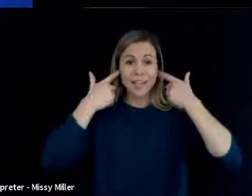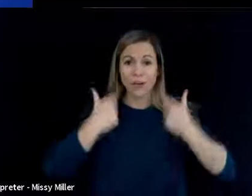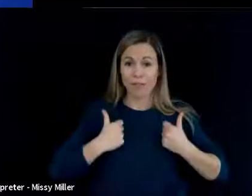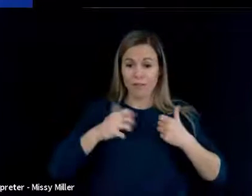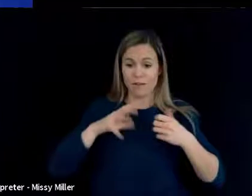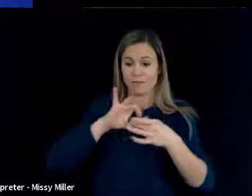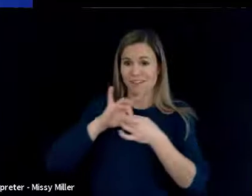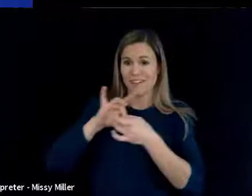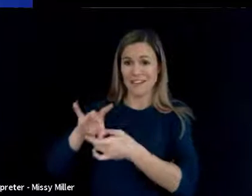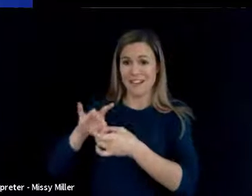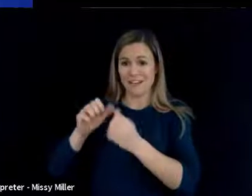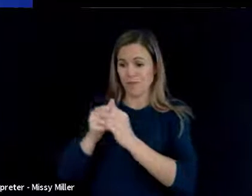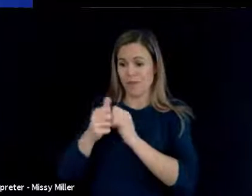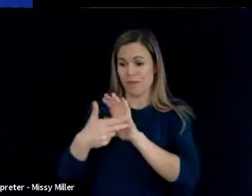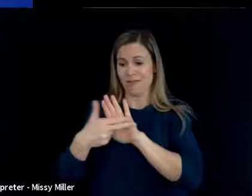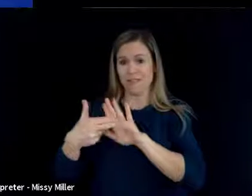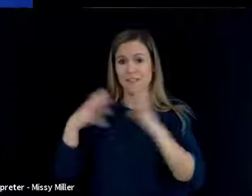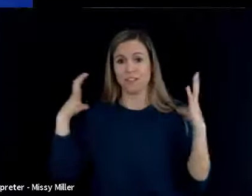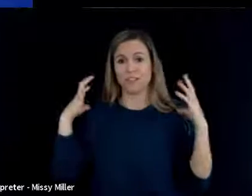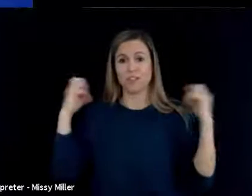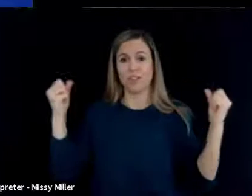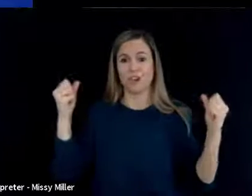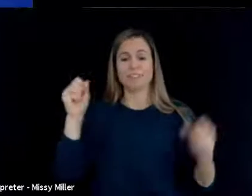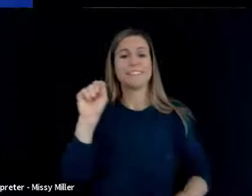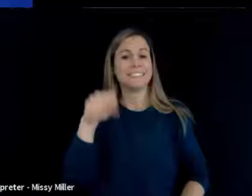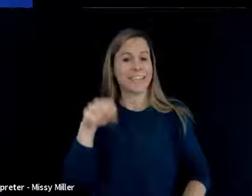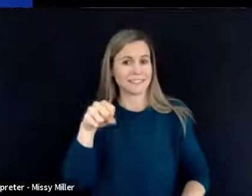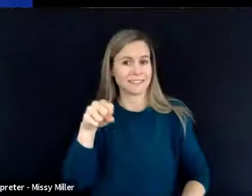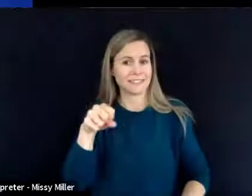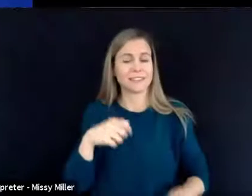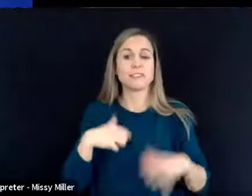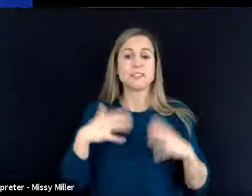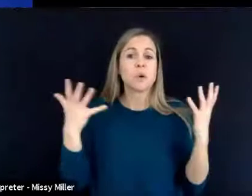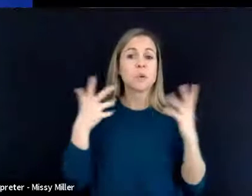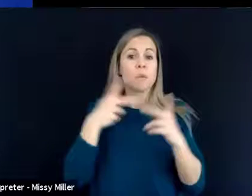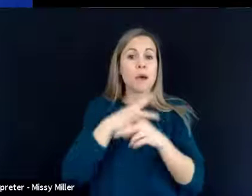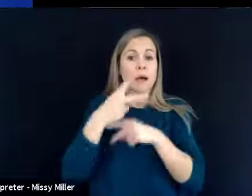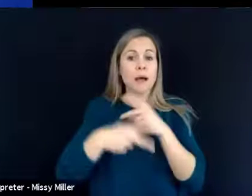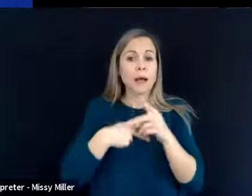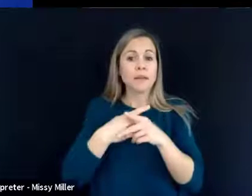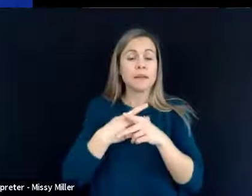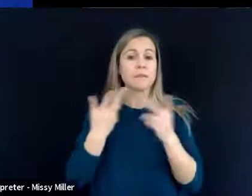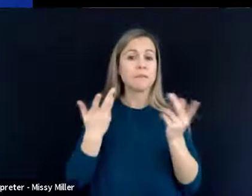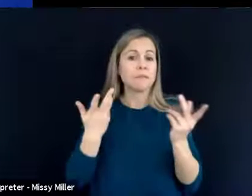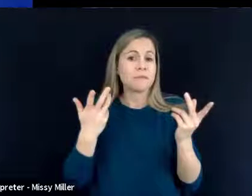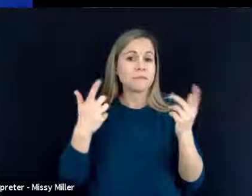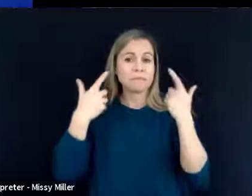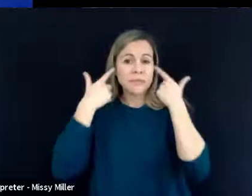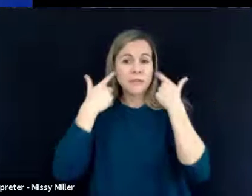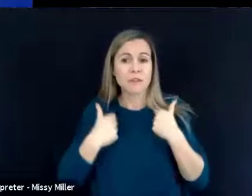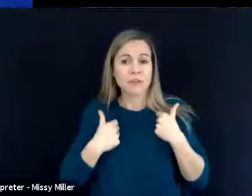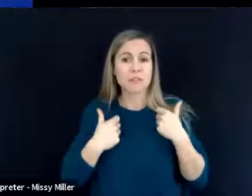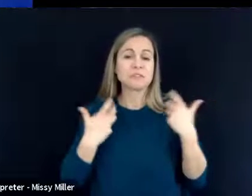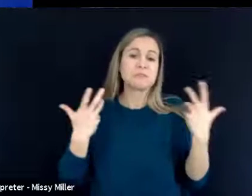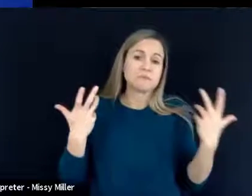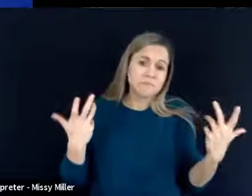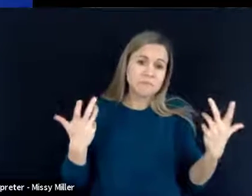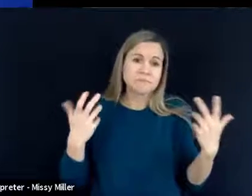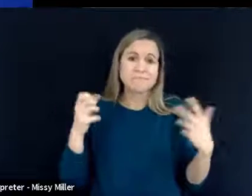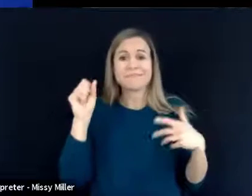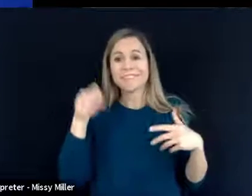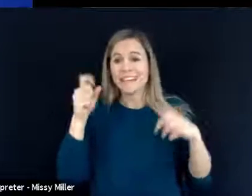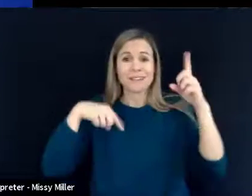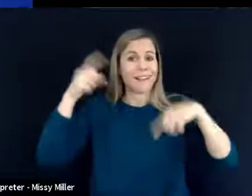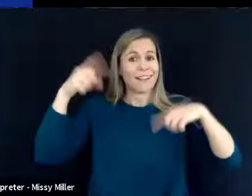Yes. What type of hearing loss? Yes, all types. What degree of hearing loss? Yes,